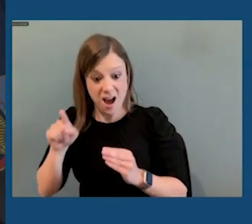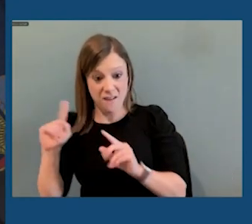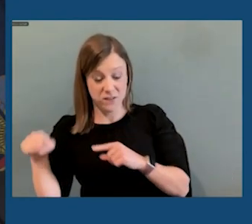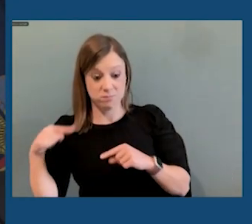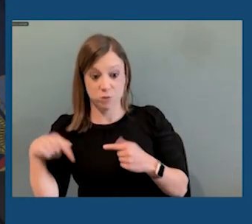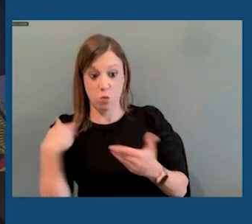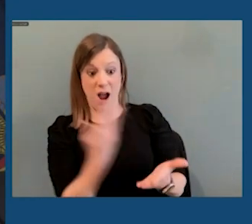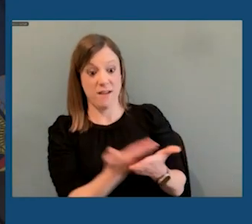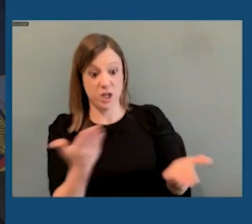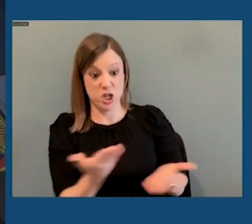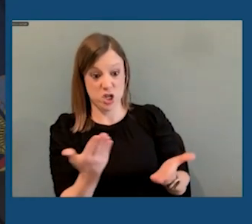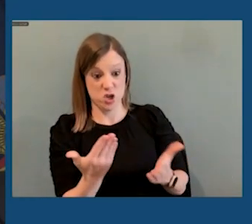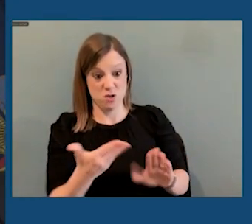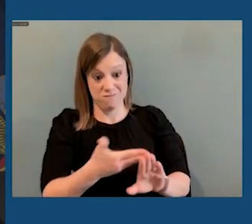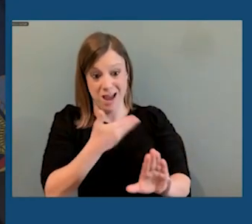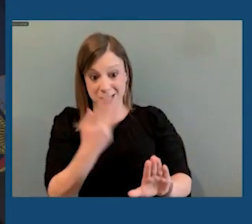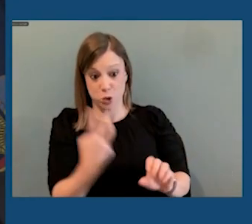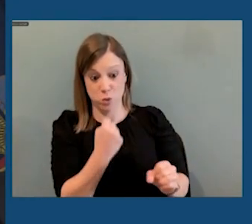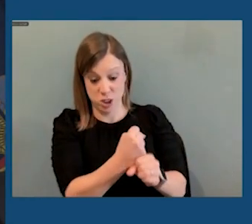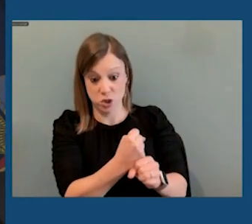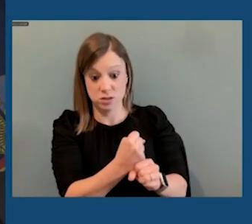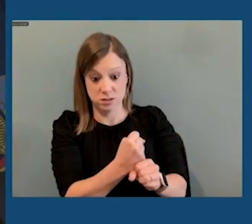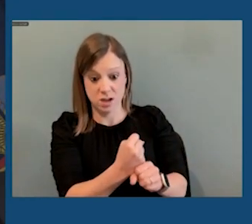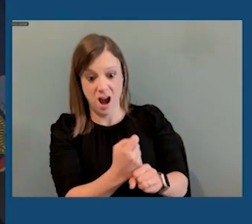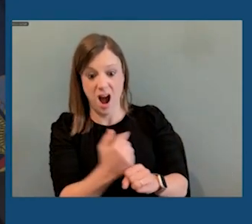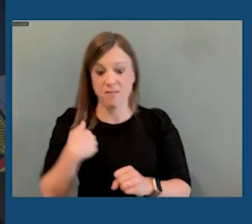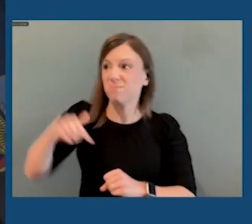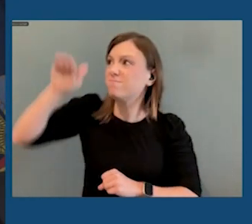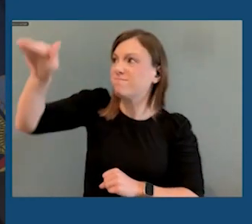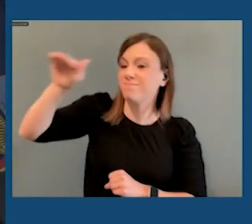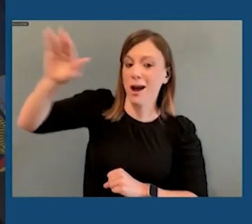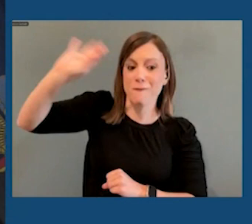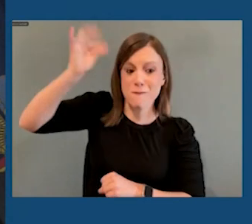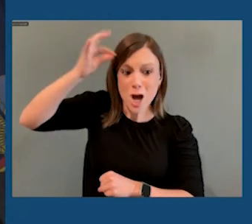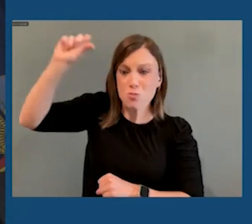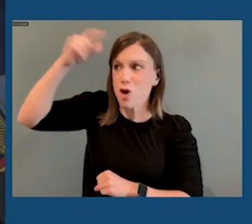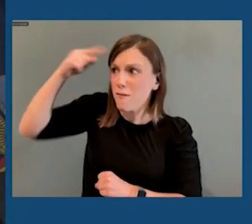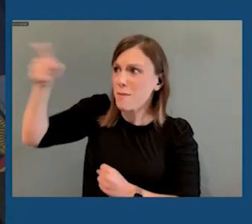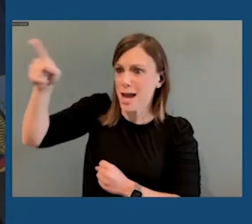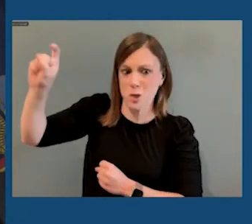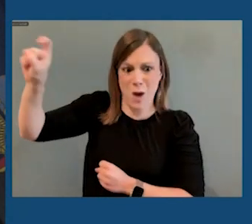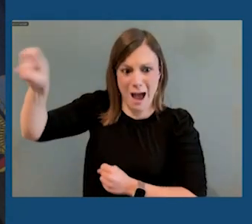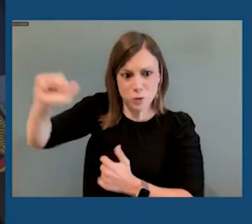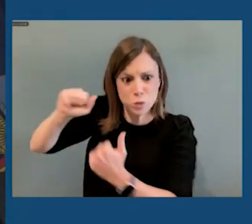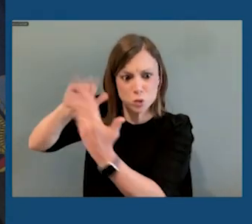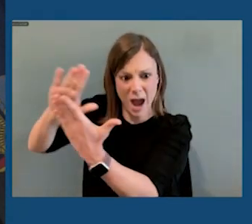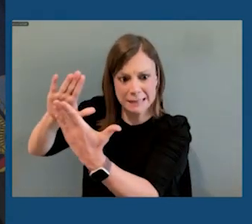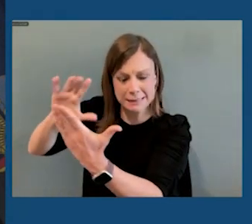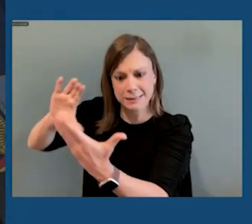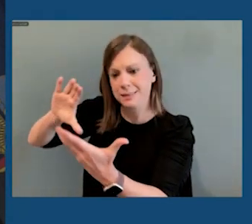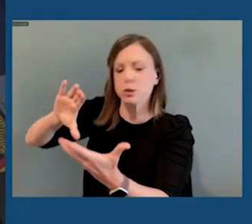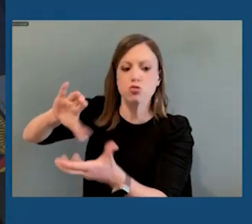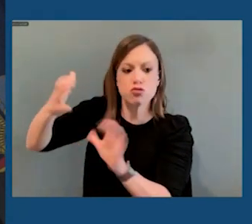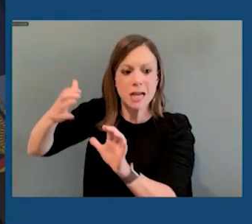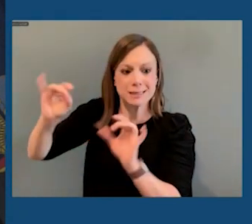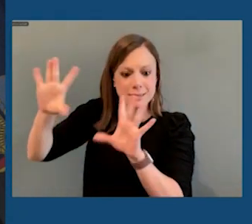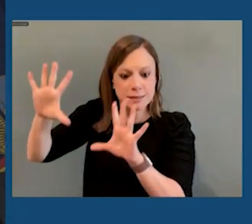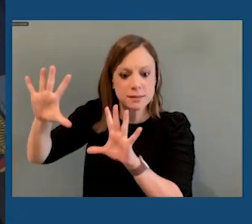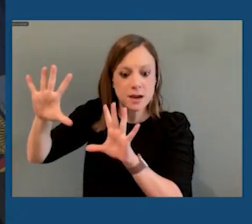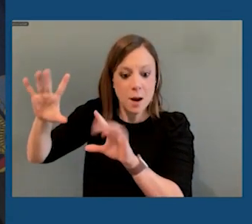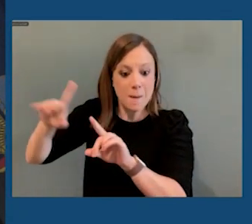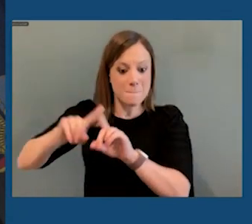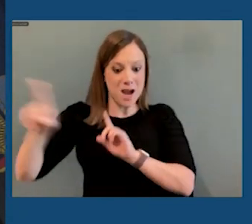this crisis. But Republicans in Congress, including 10 from New York, refused to act.